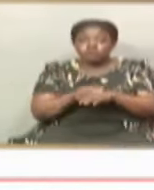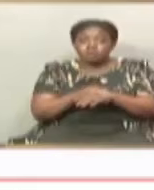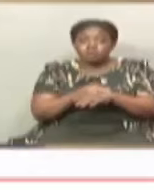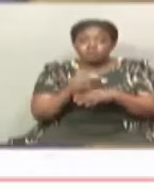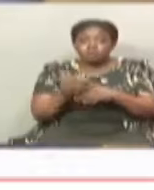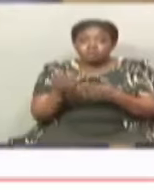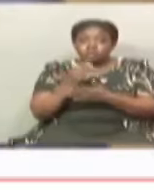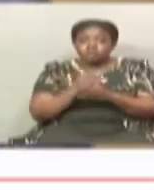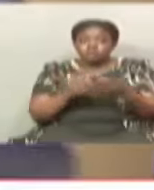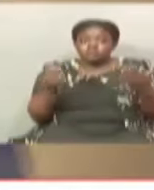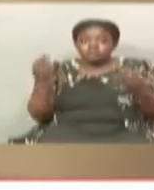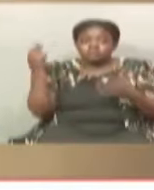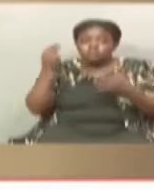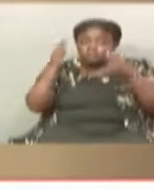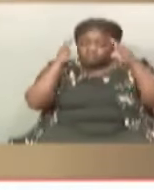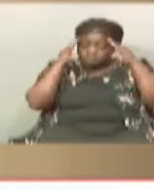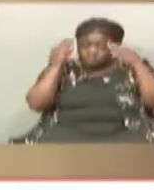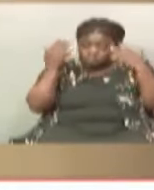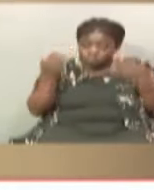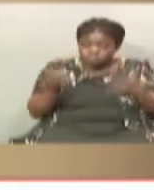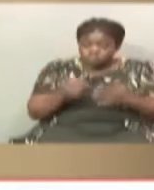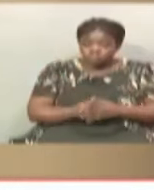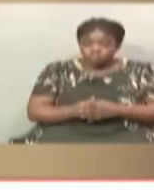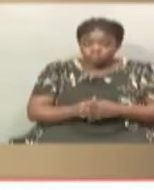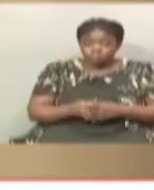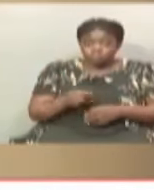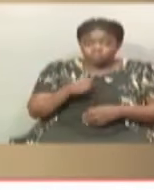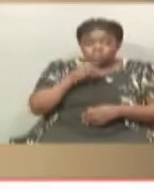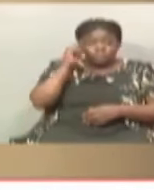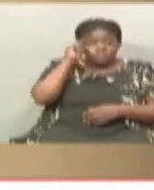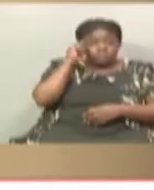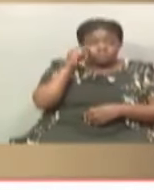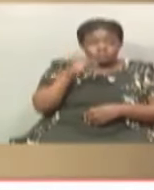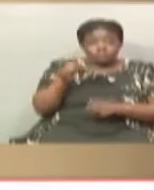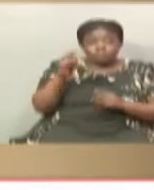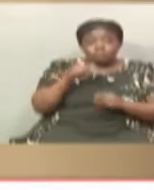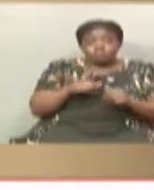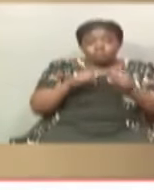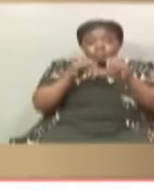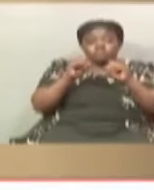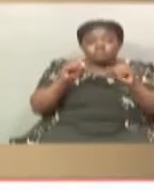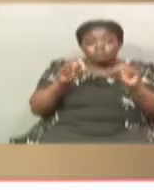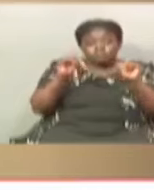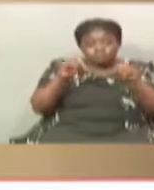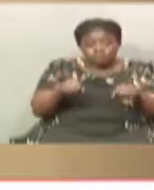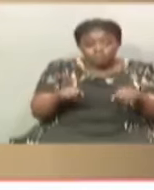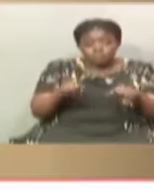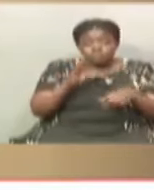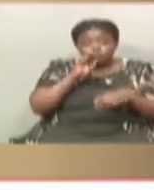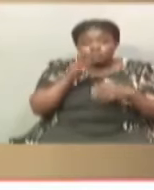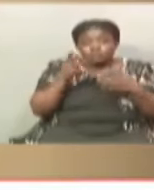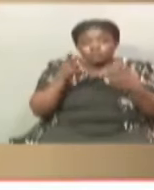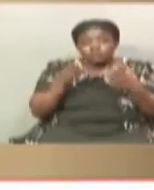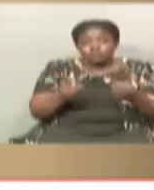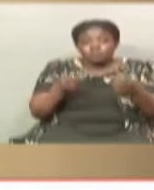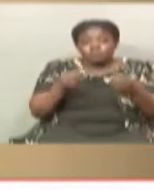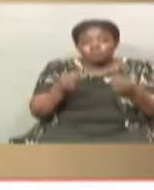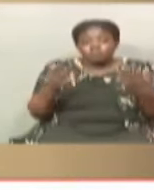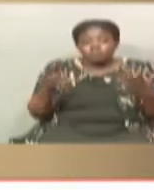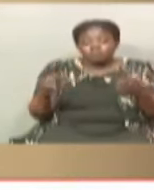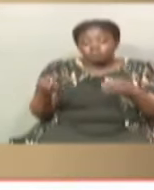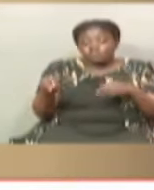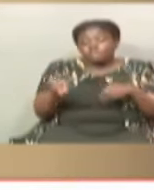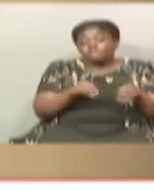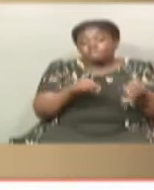some trainers, I don't know. And I think that people could not follow. So we must be able to resolve some of